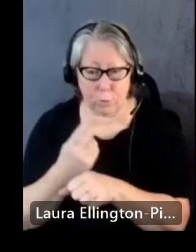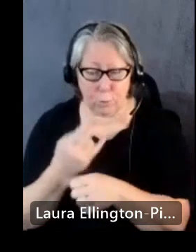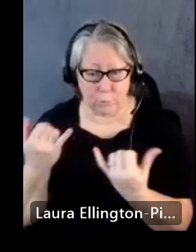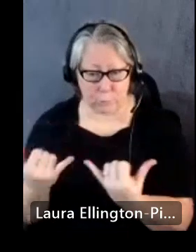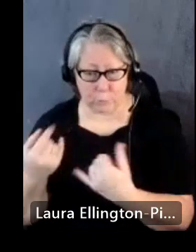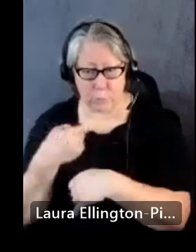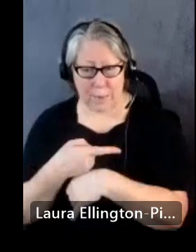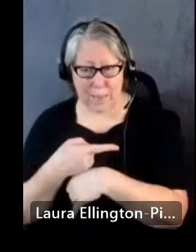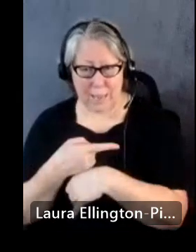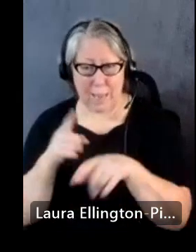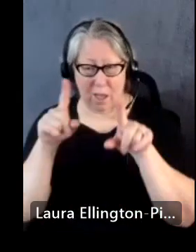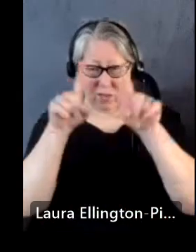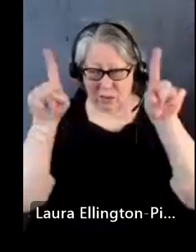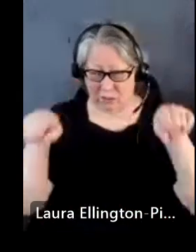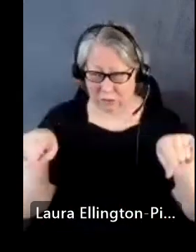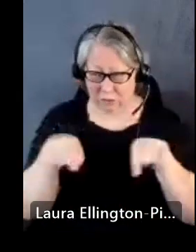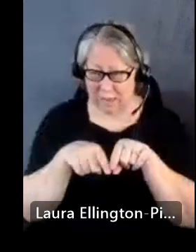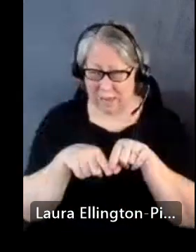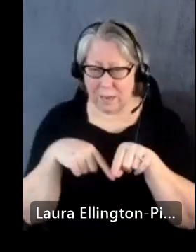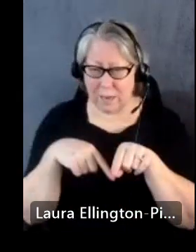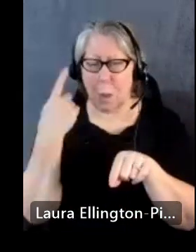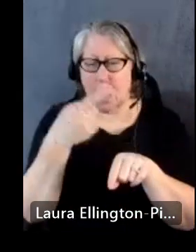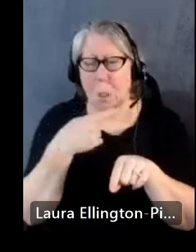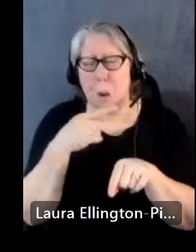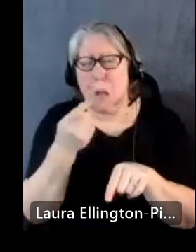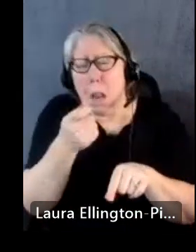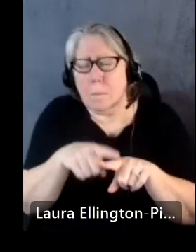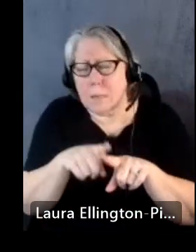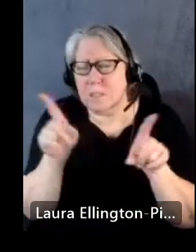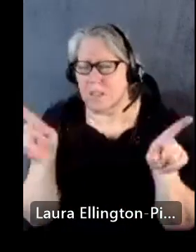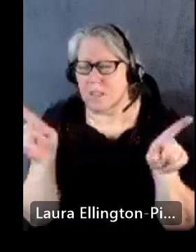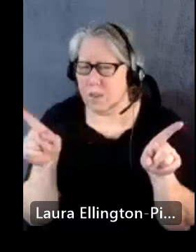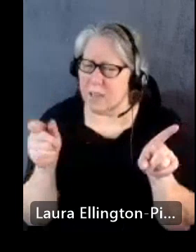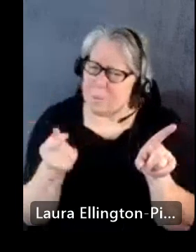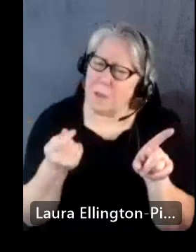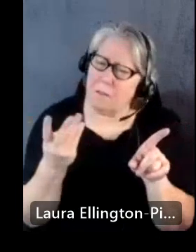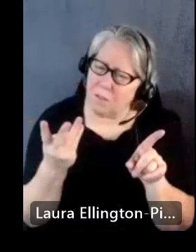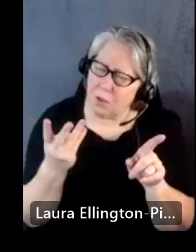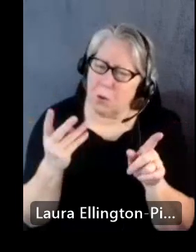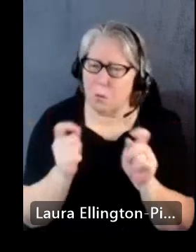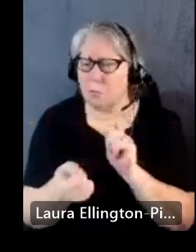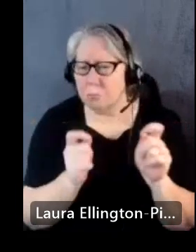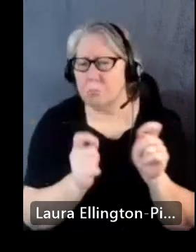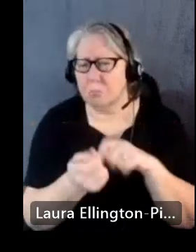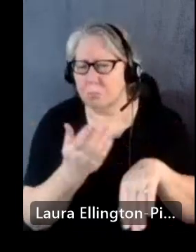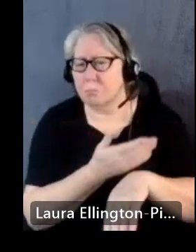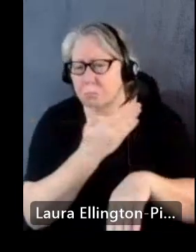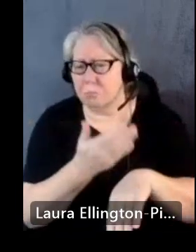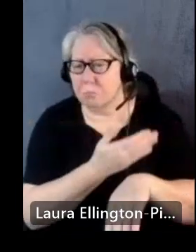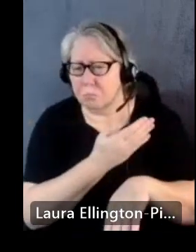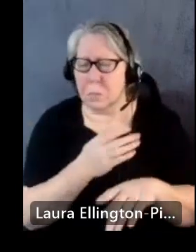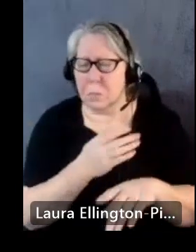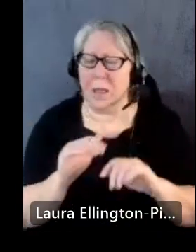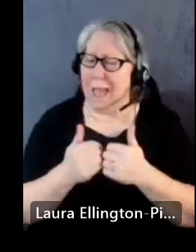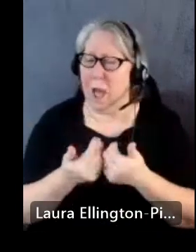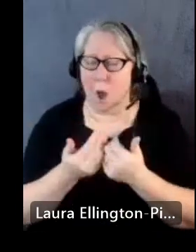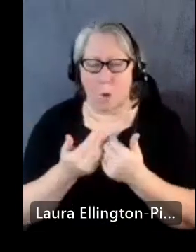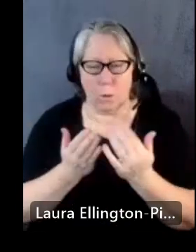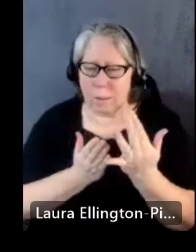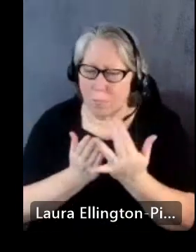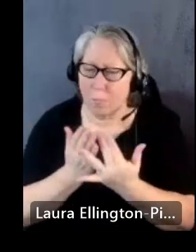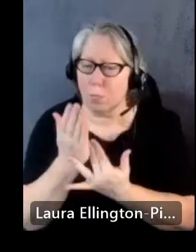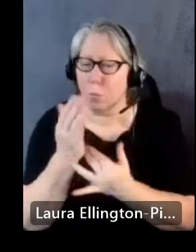will look a little different because it's gone through a couple refreshes in its UI and stuff like that. But really, how you navigate and all